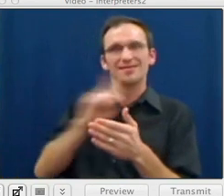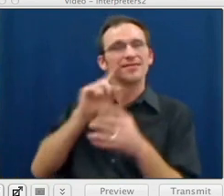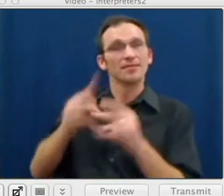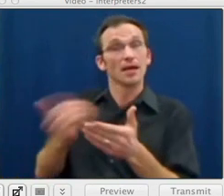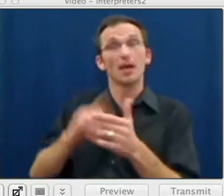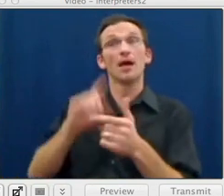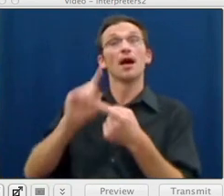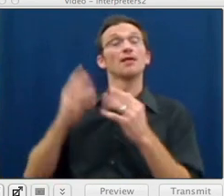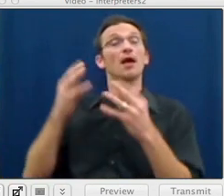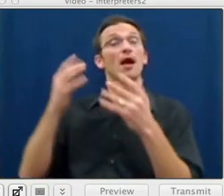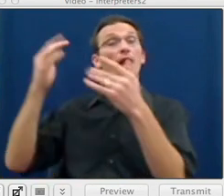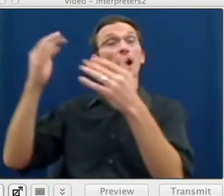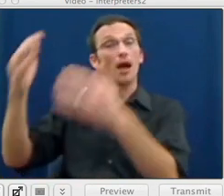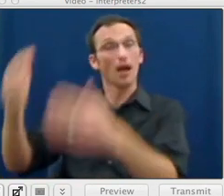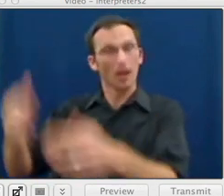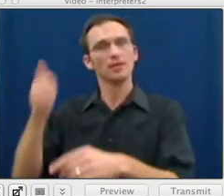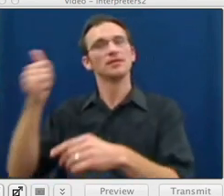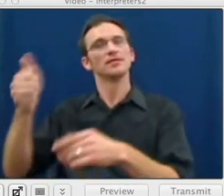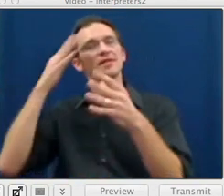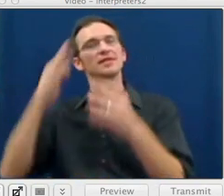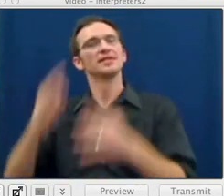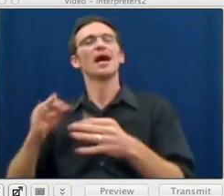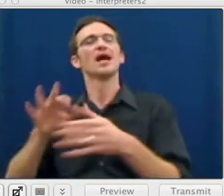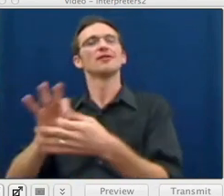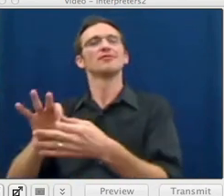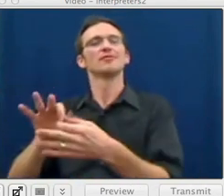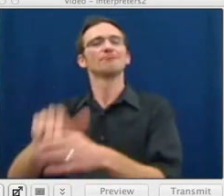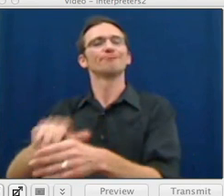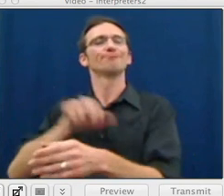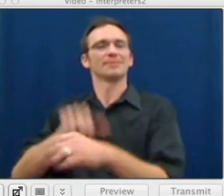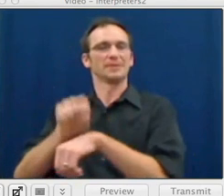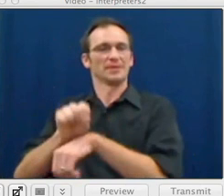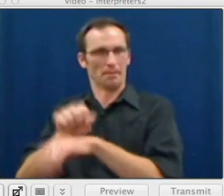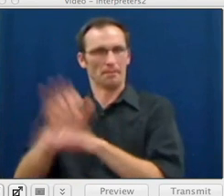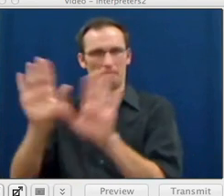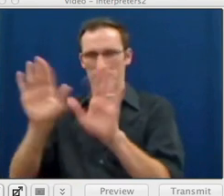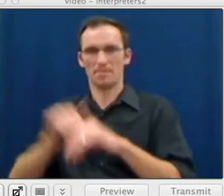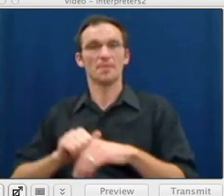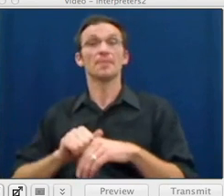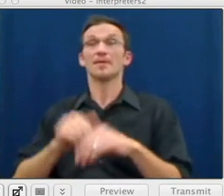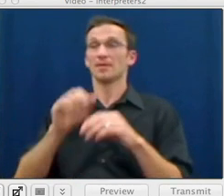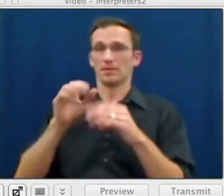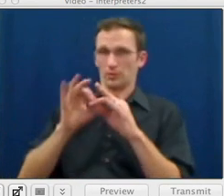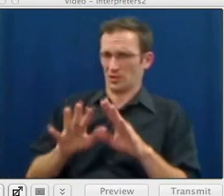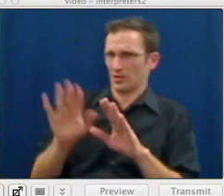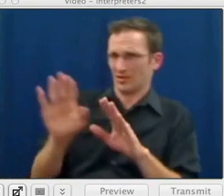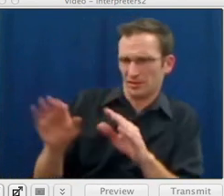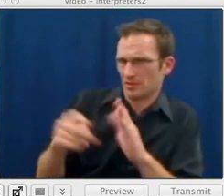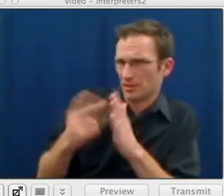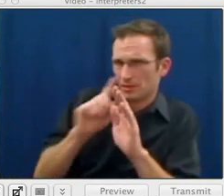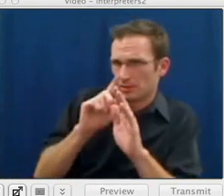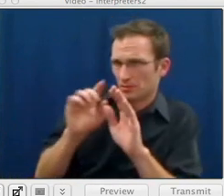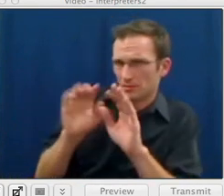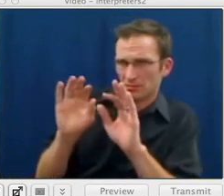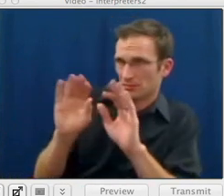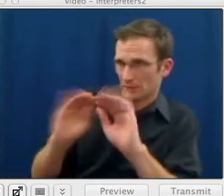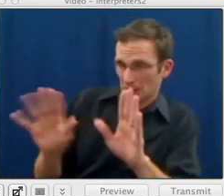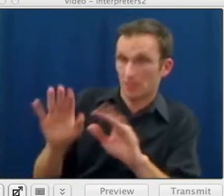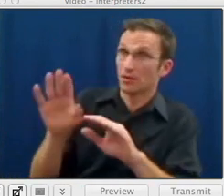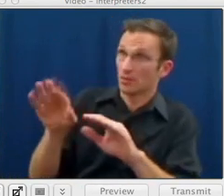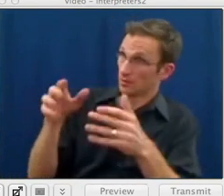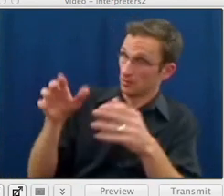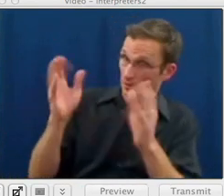from a job. And the interpreter double-checked before voicing, I'm stepping down from my position. So here she decides that she's not going to assume